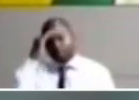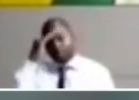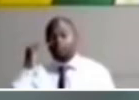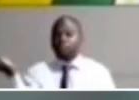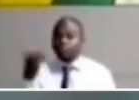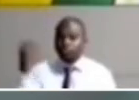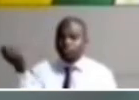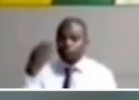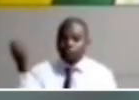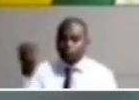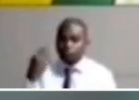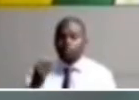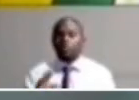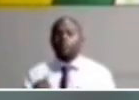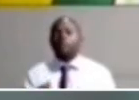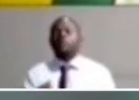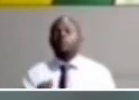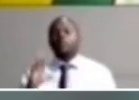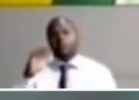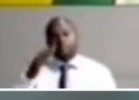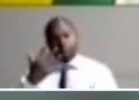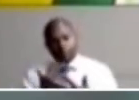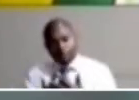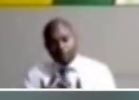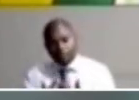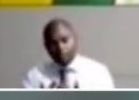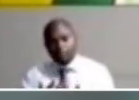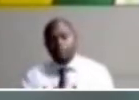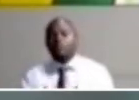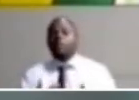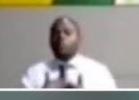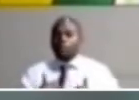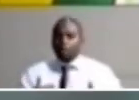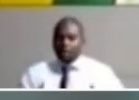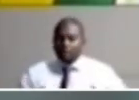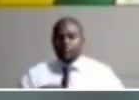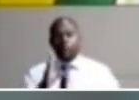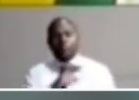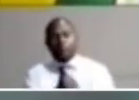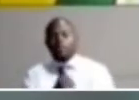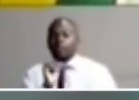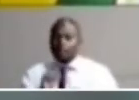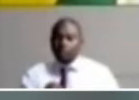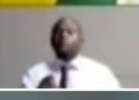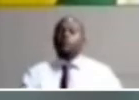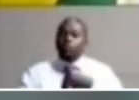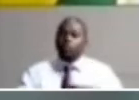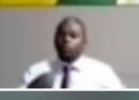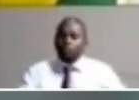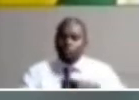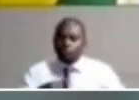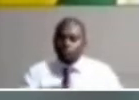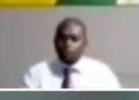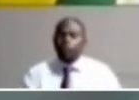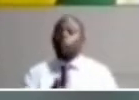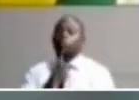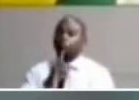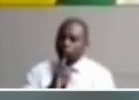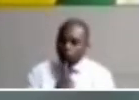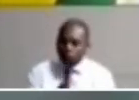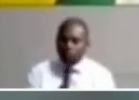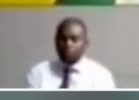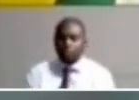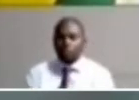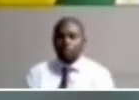utilities vehicles, prisons, wildlife authority, etc., will continue to move on orders of